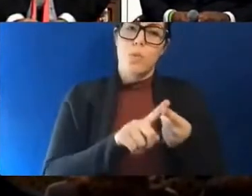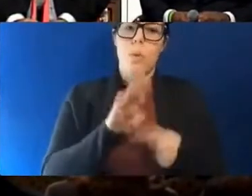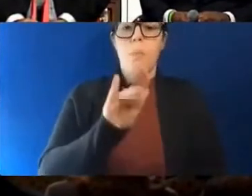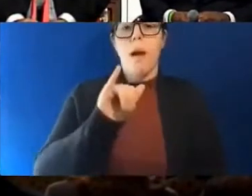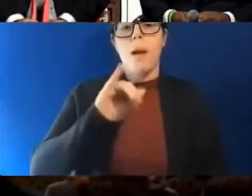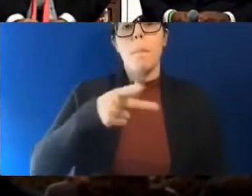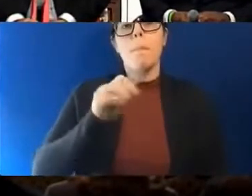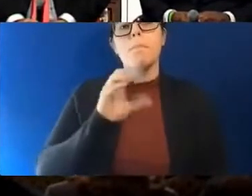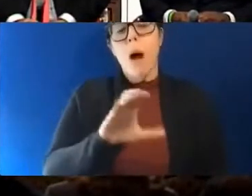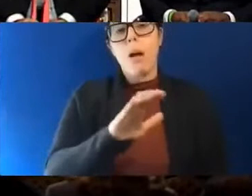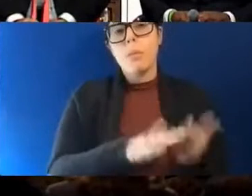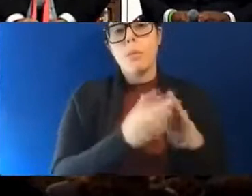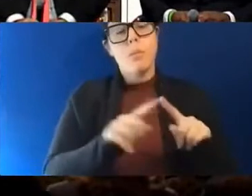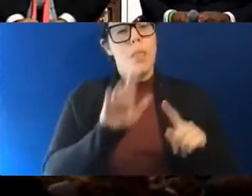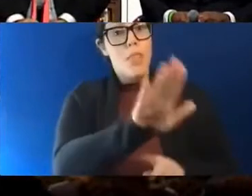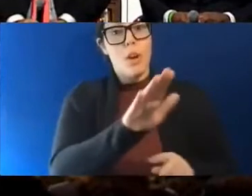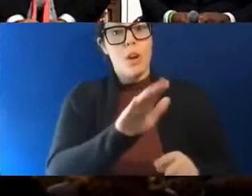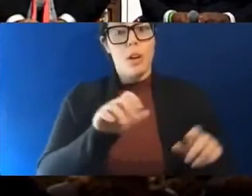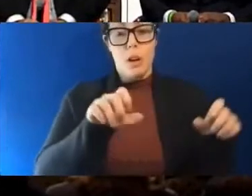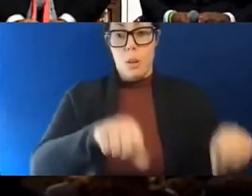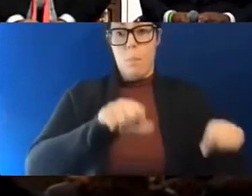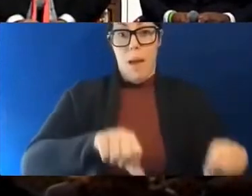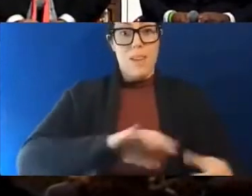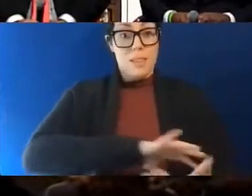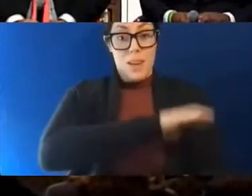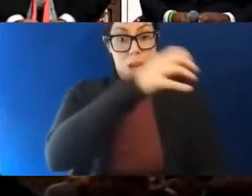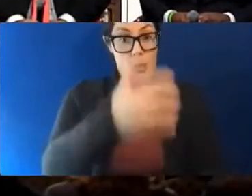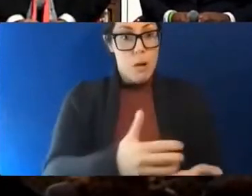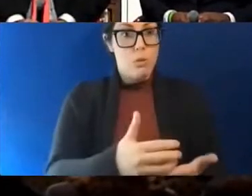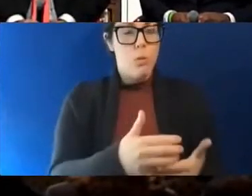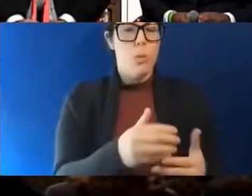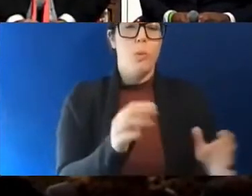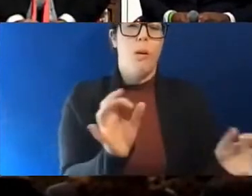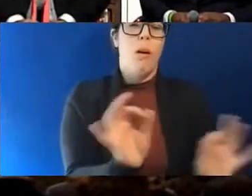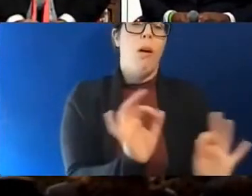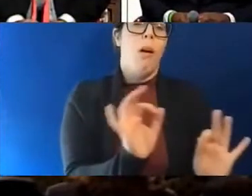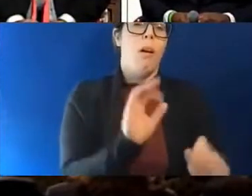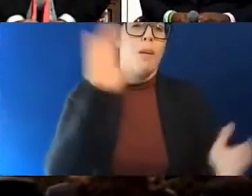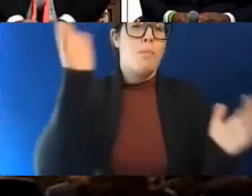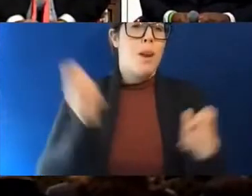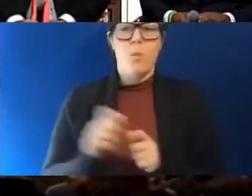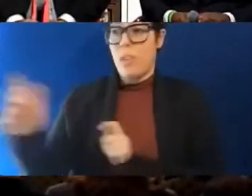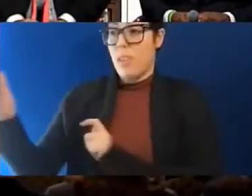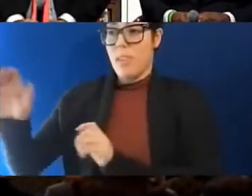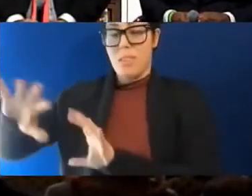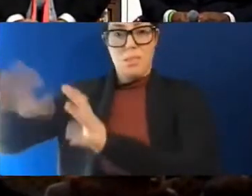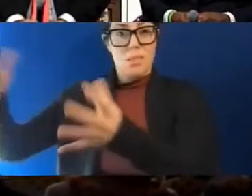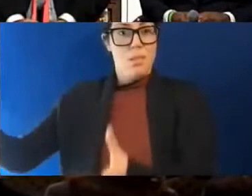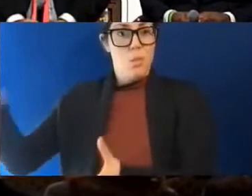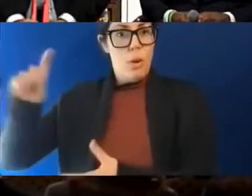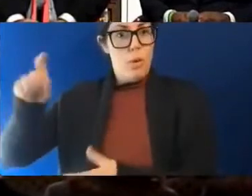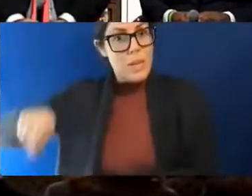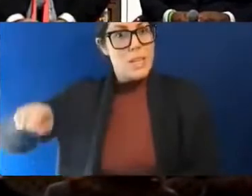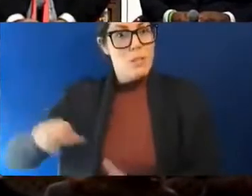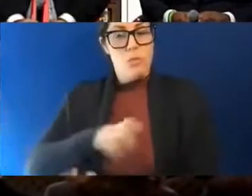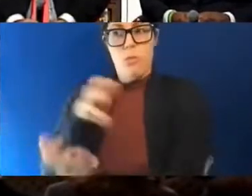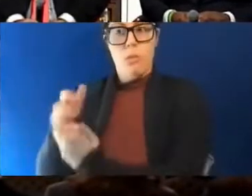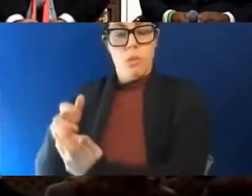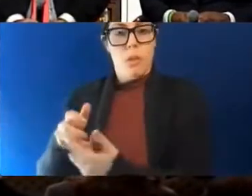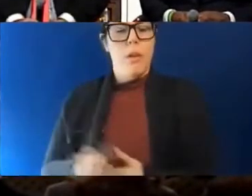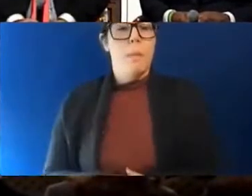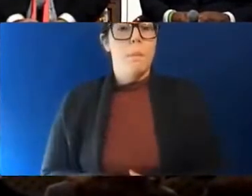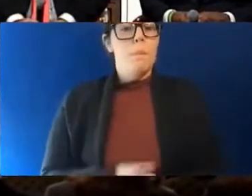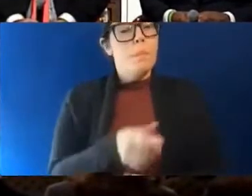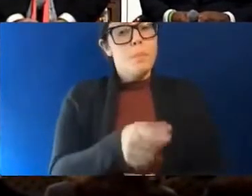their capacity is minute in comparison to the need in those places. And they